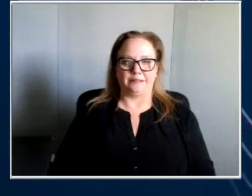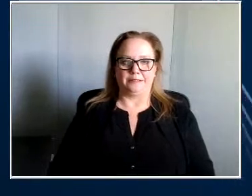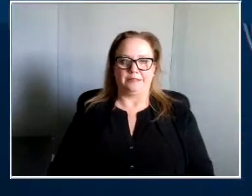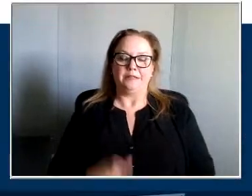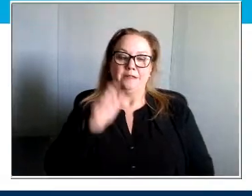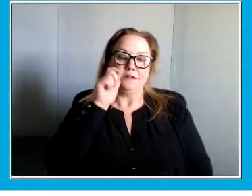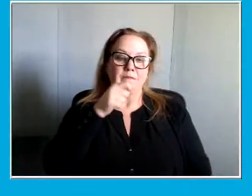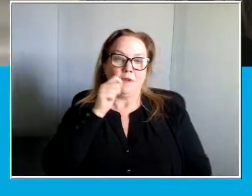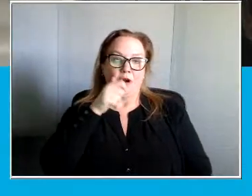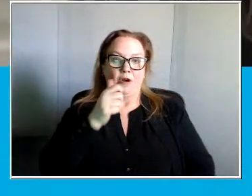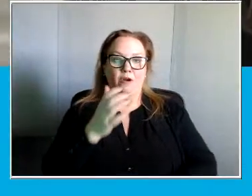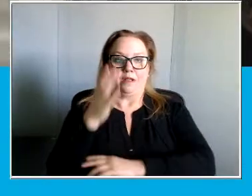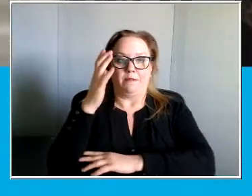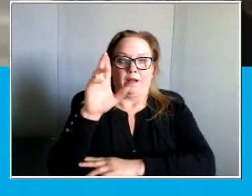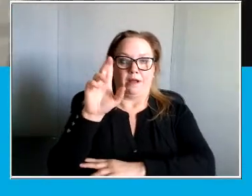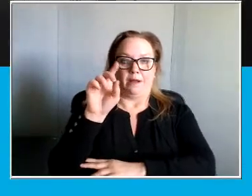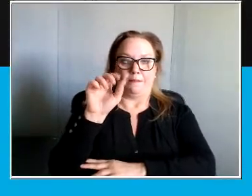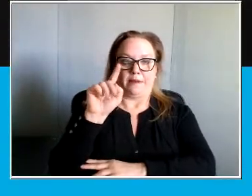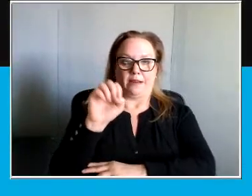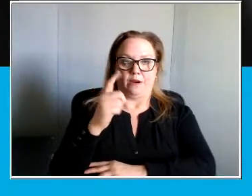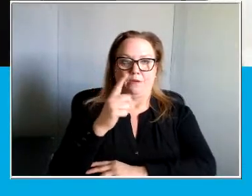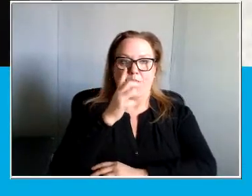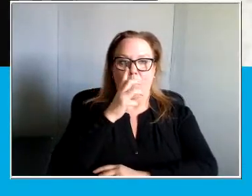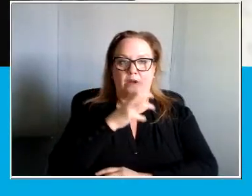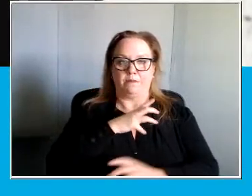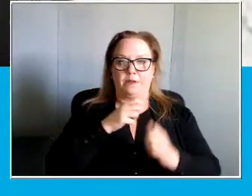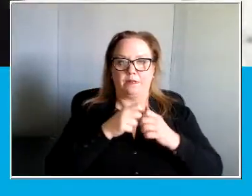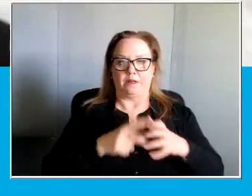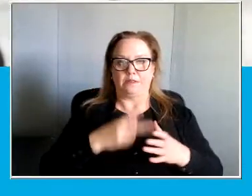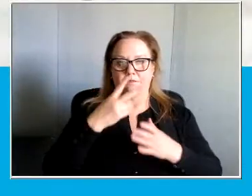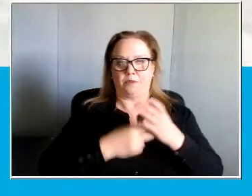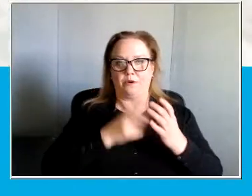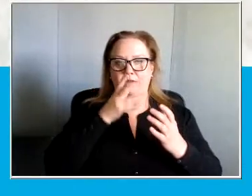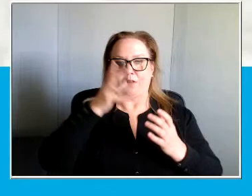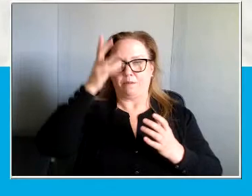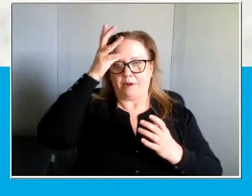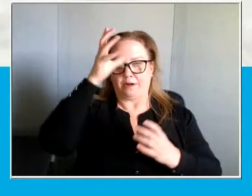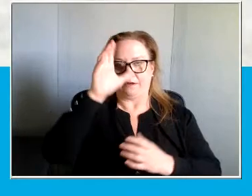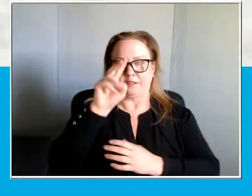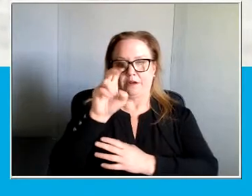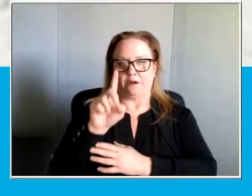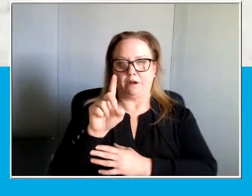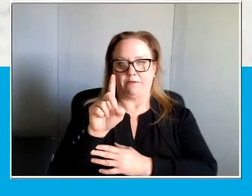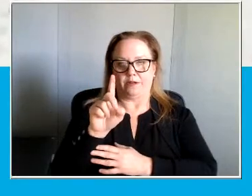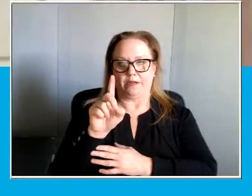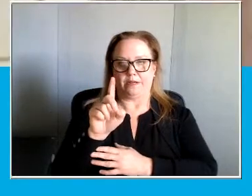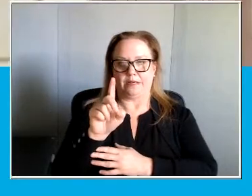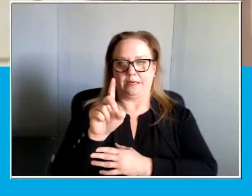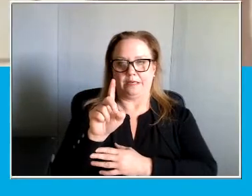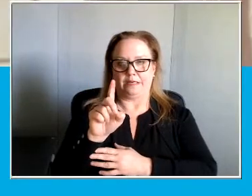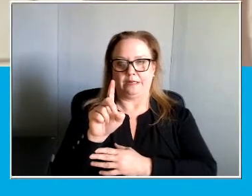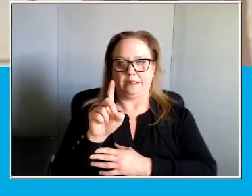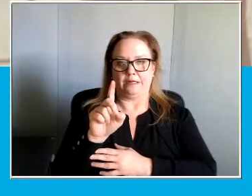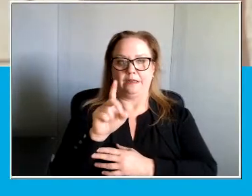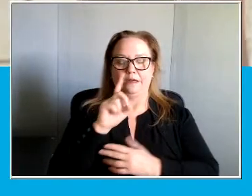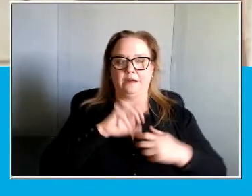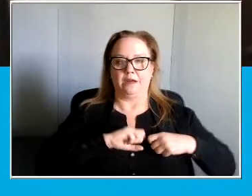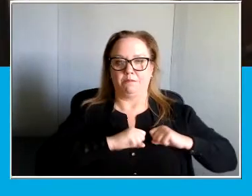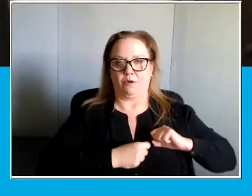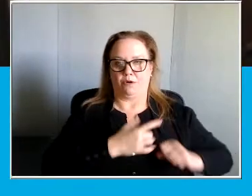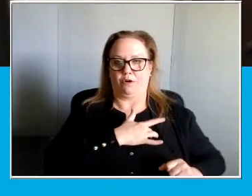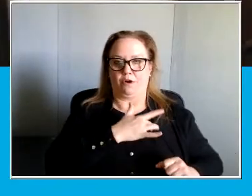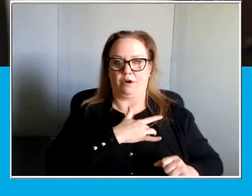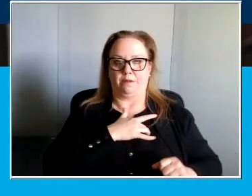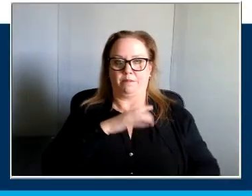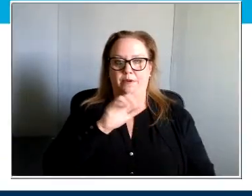Morning Medical Update. One woman lost both of her parents to COVID in a matter of days. It broke her heart, but